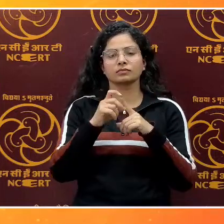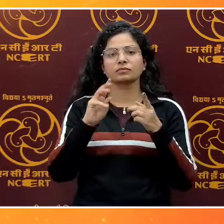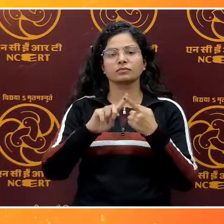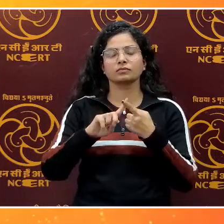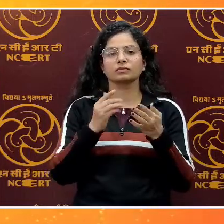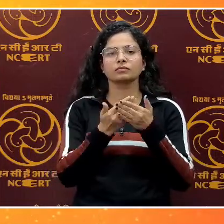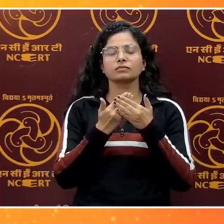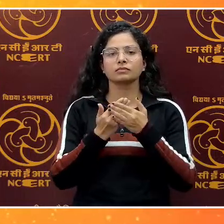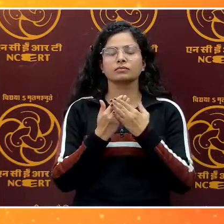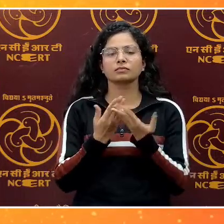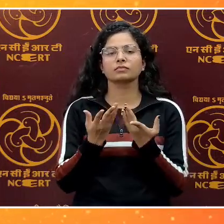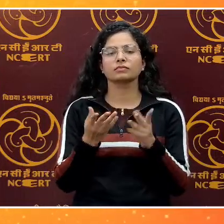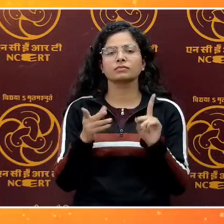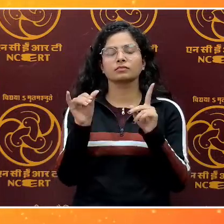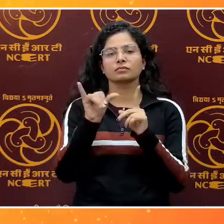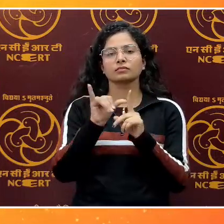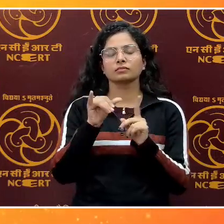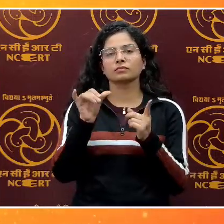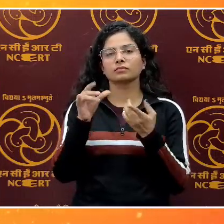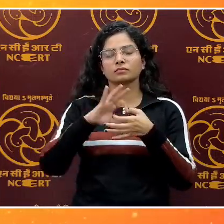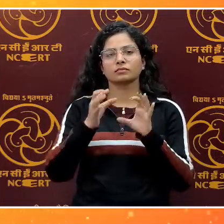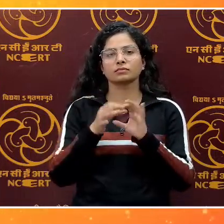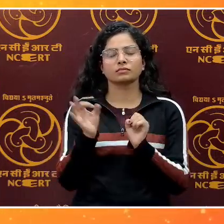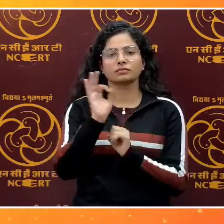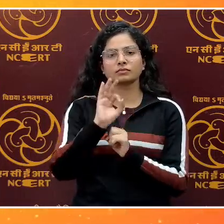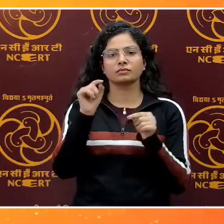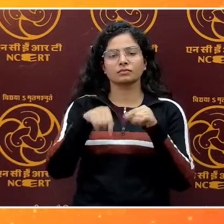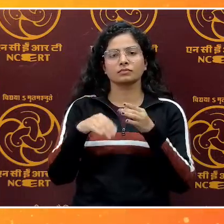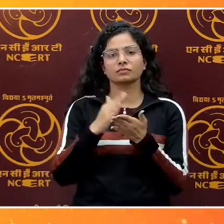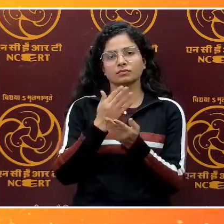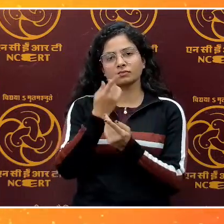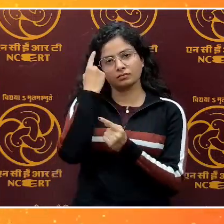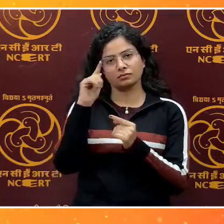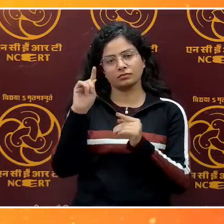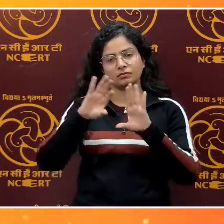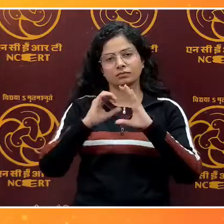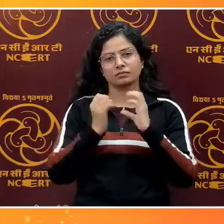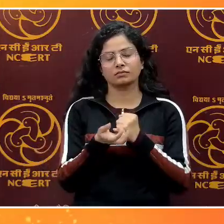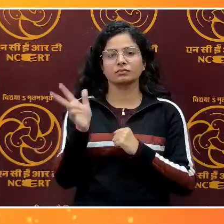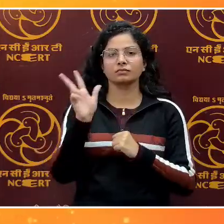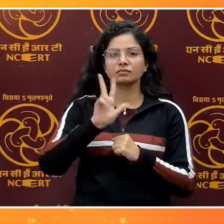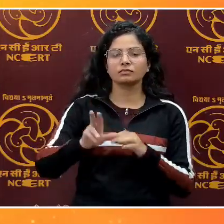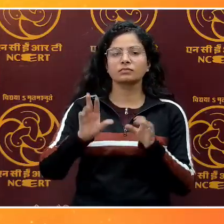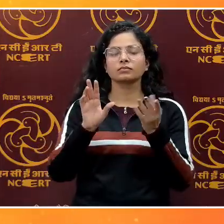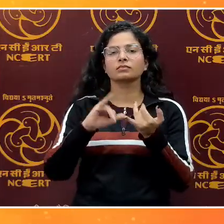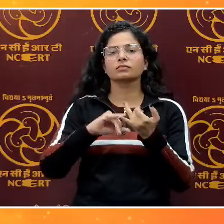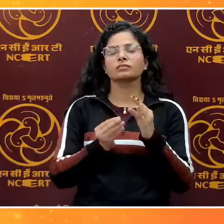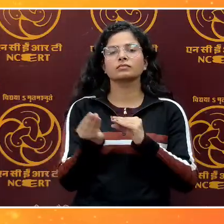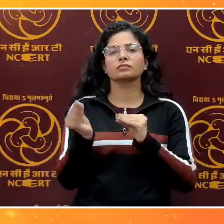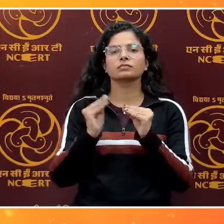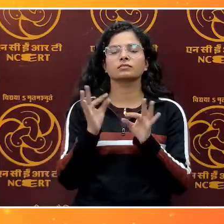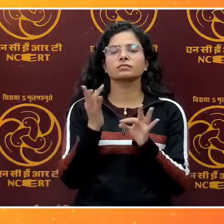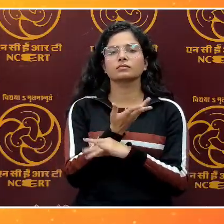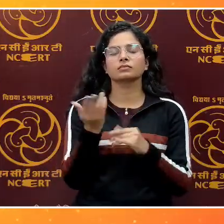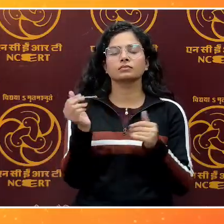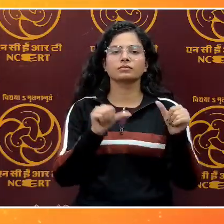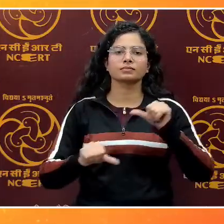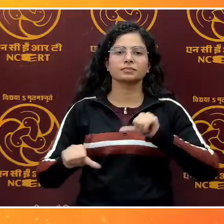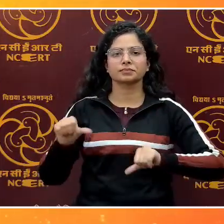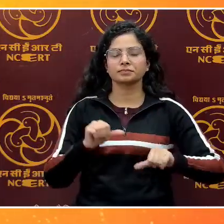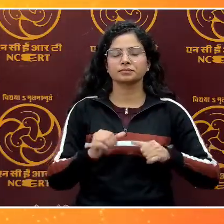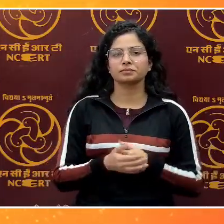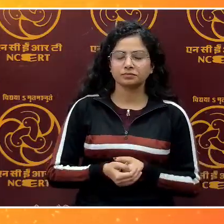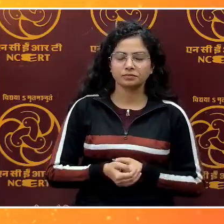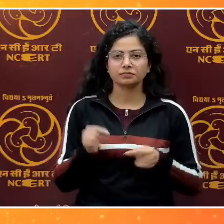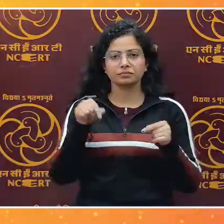our YouTube handle NCERT Official. This session is meant for us students of class 8 and the subject that we are taking up is science.